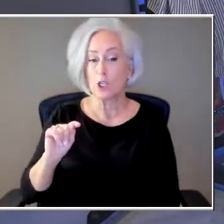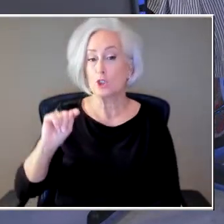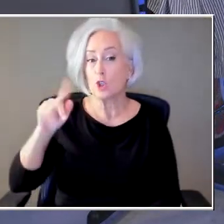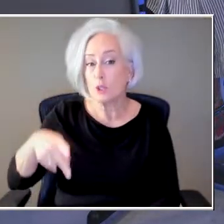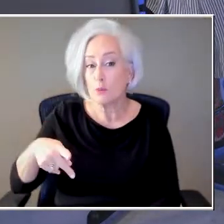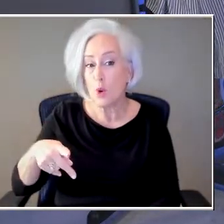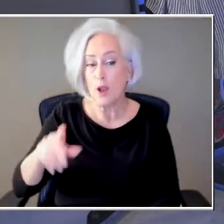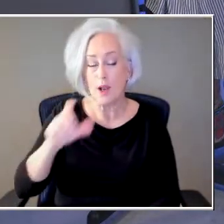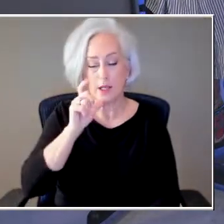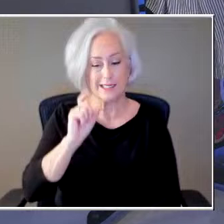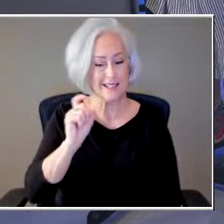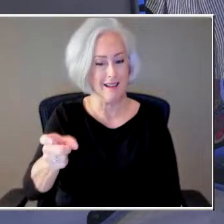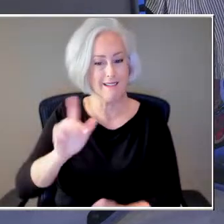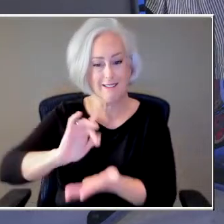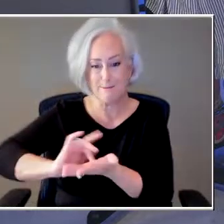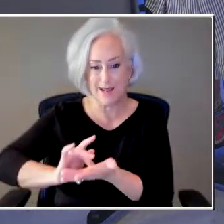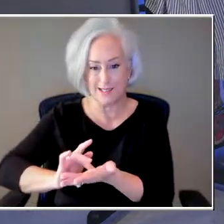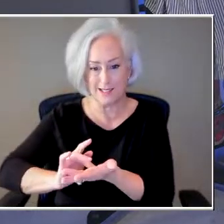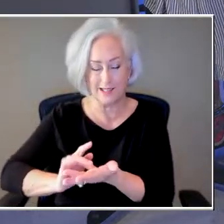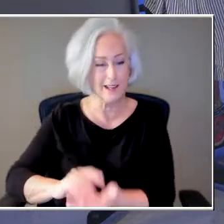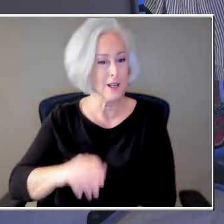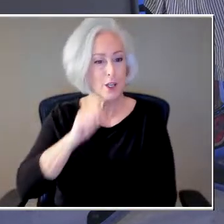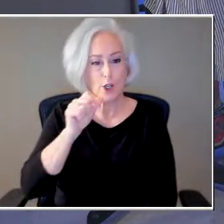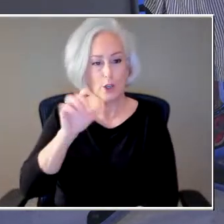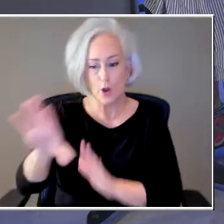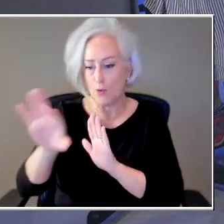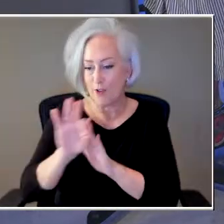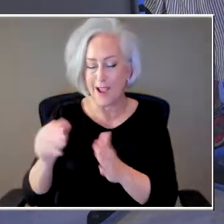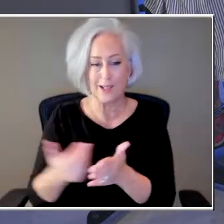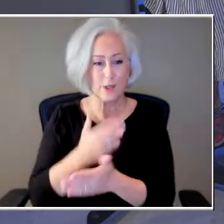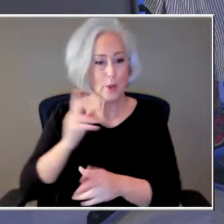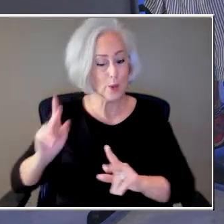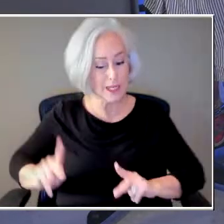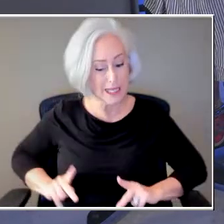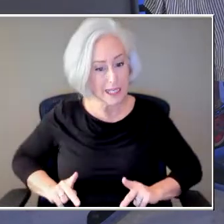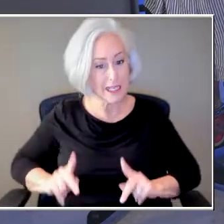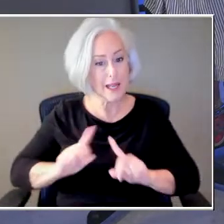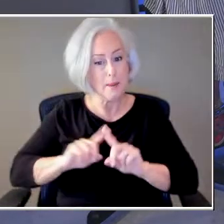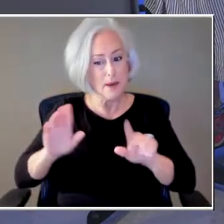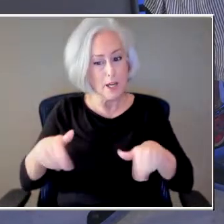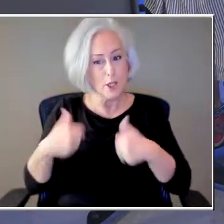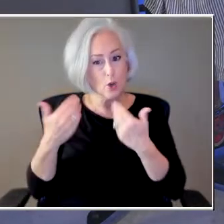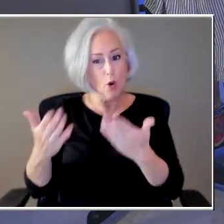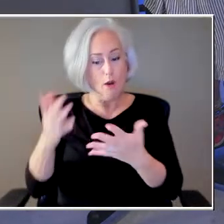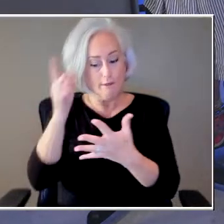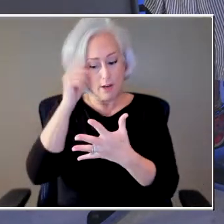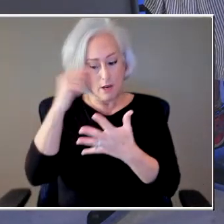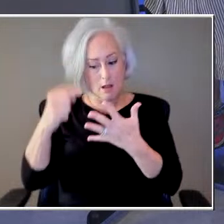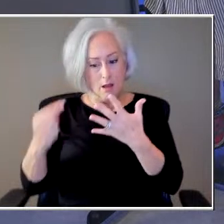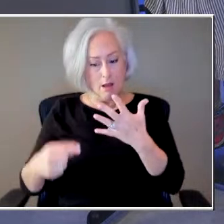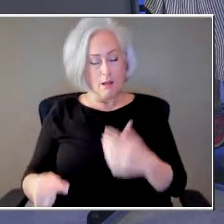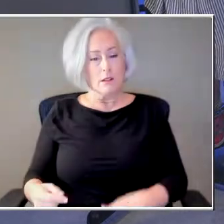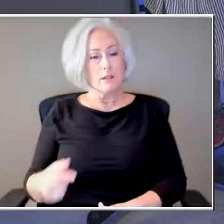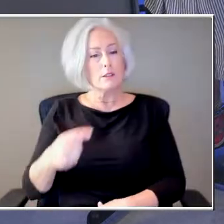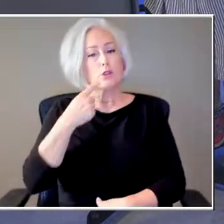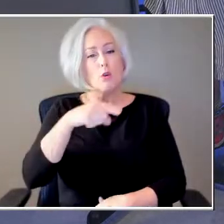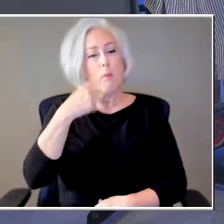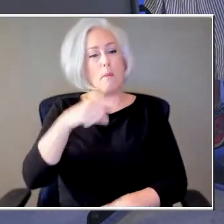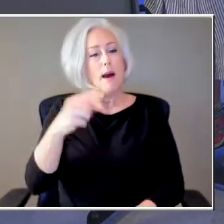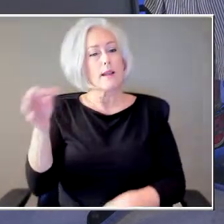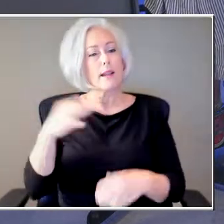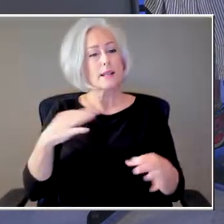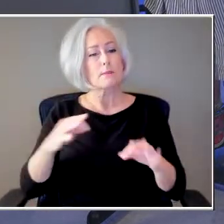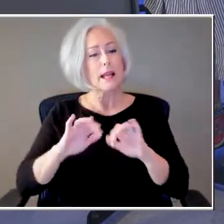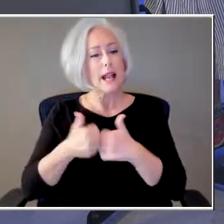You're not finding people new kidneys, but you have so much to offer. Explain how you're helping people like Amy